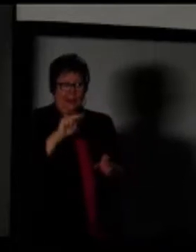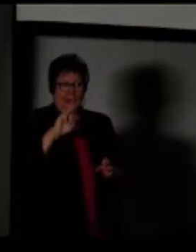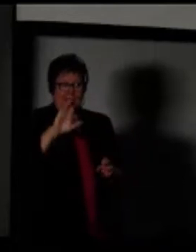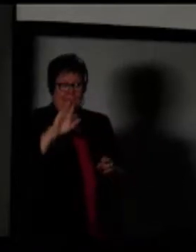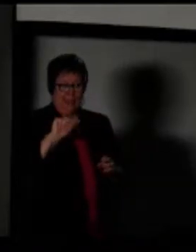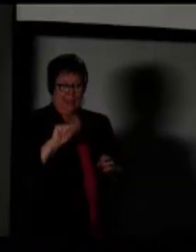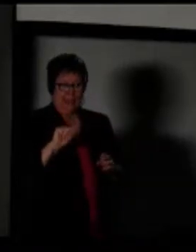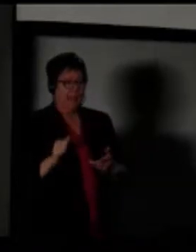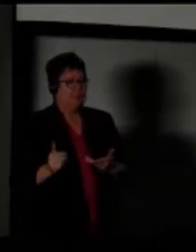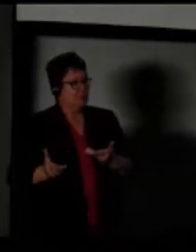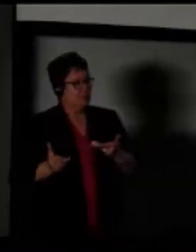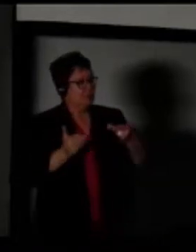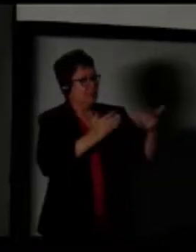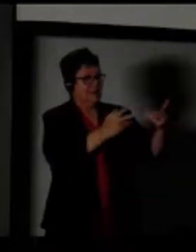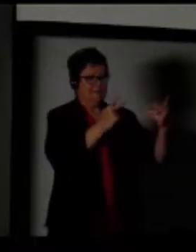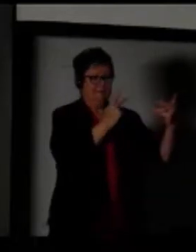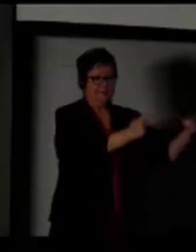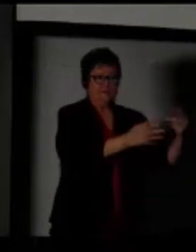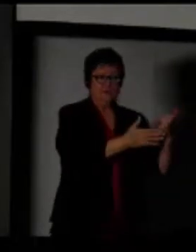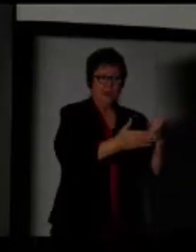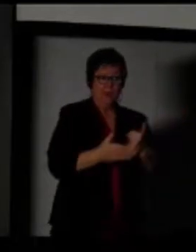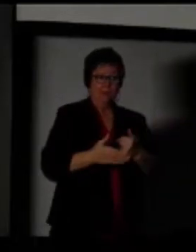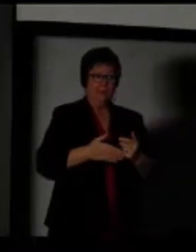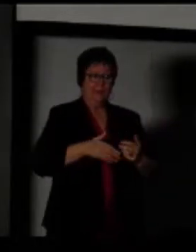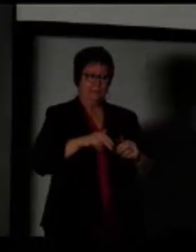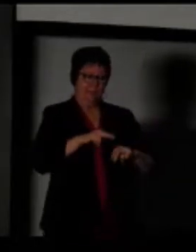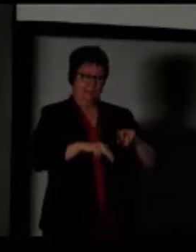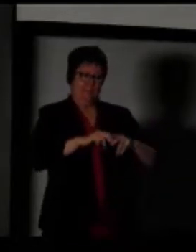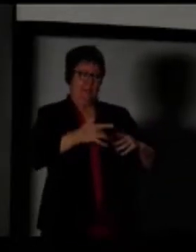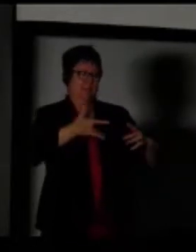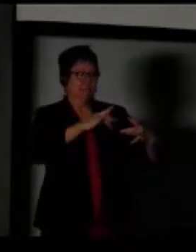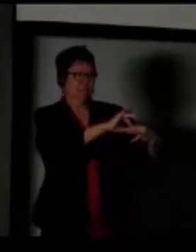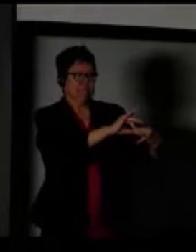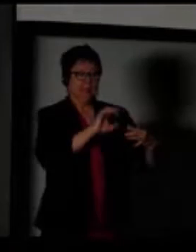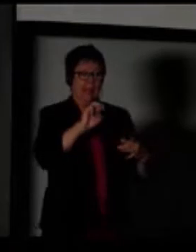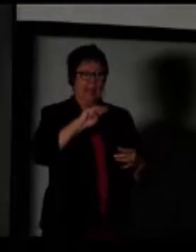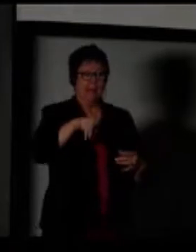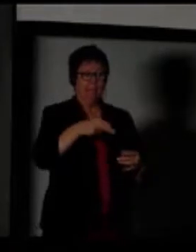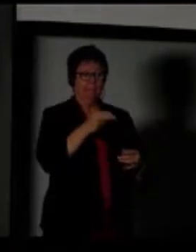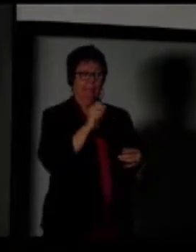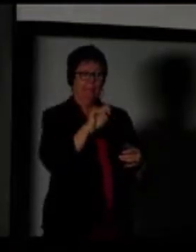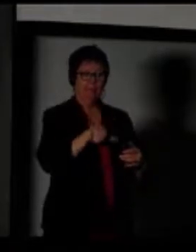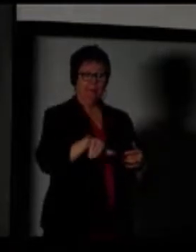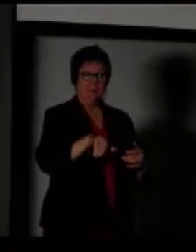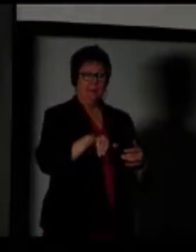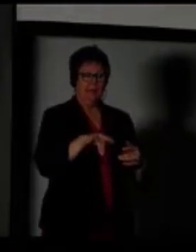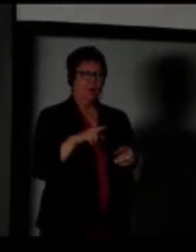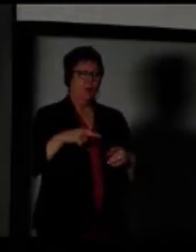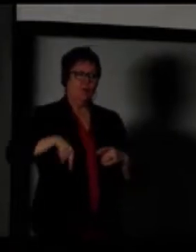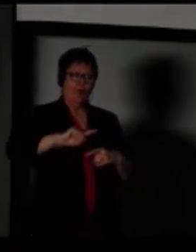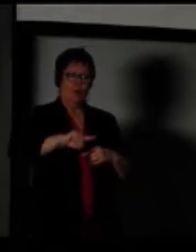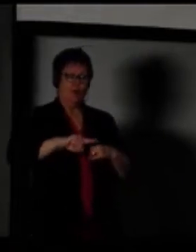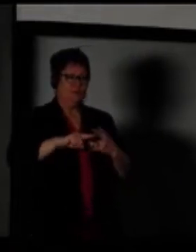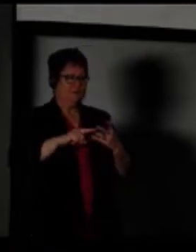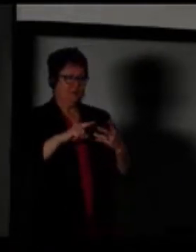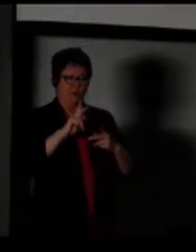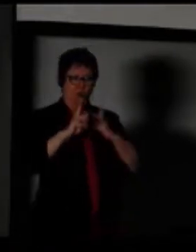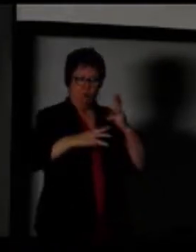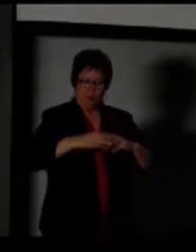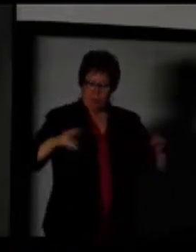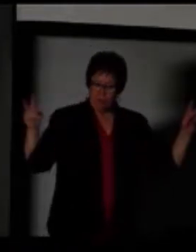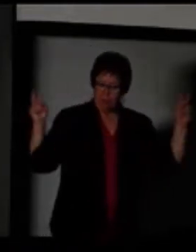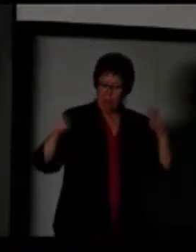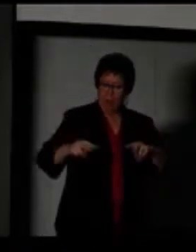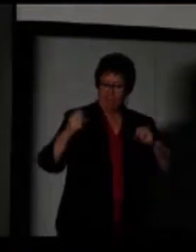build empathy. These are athletes around whom the world has revolved for many years, but they're coming to our